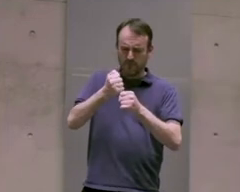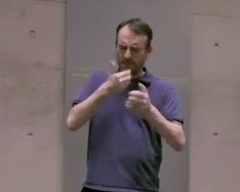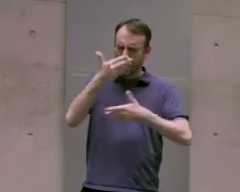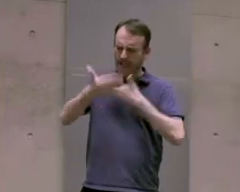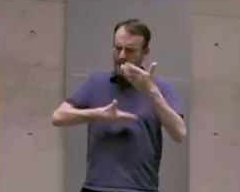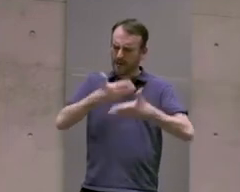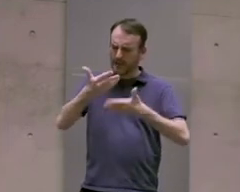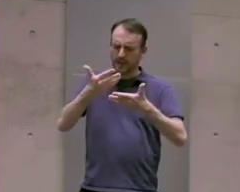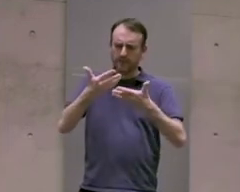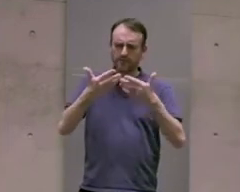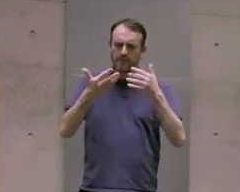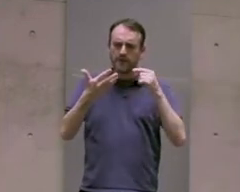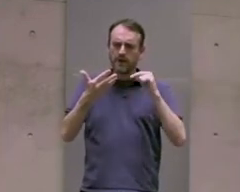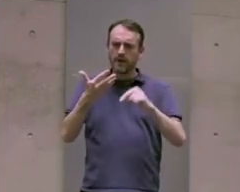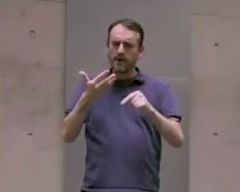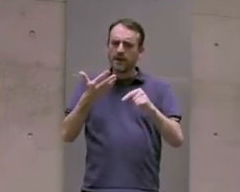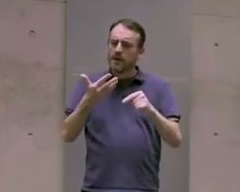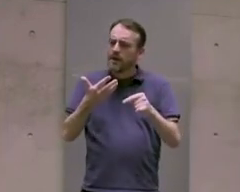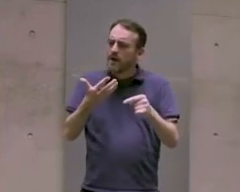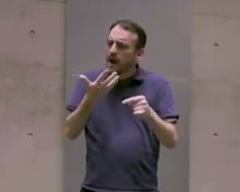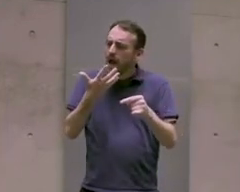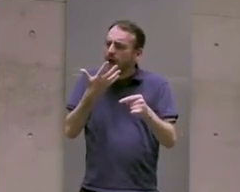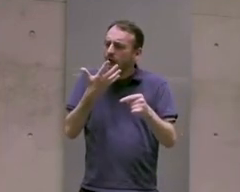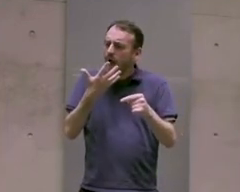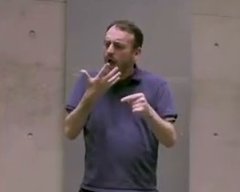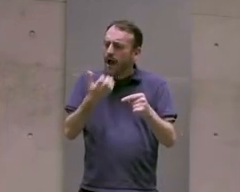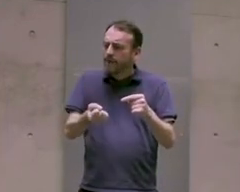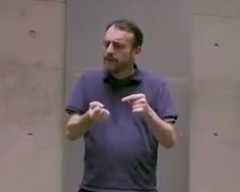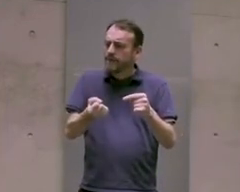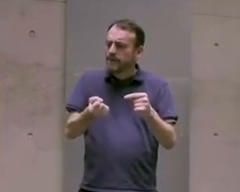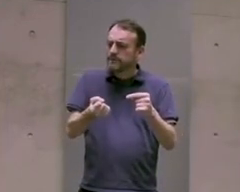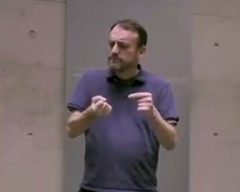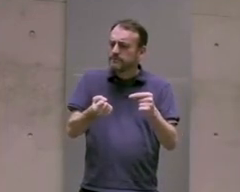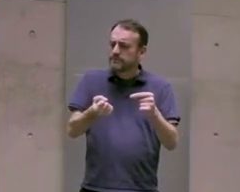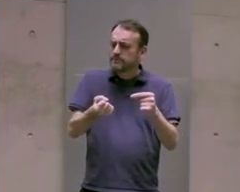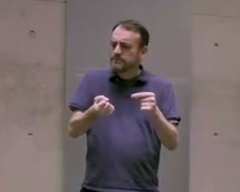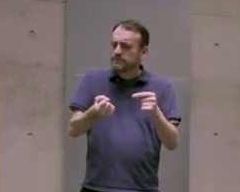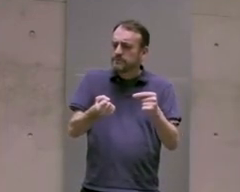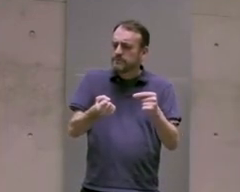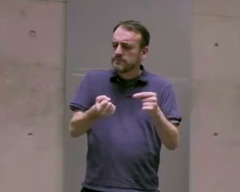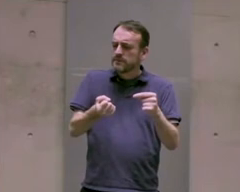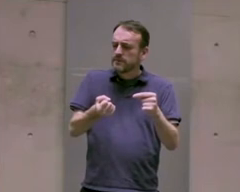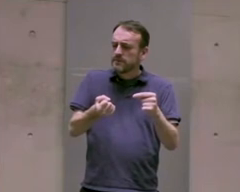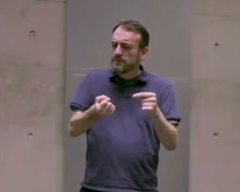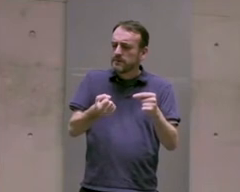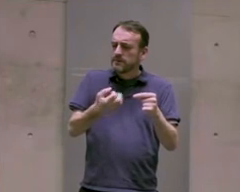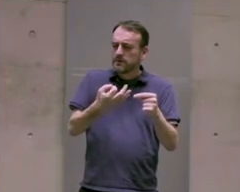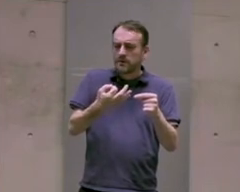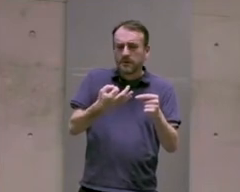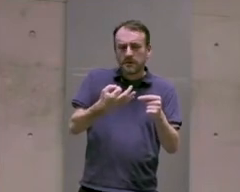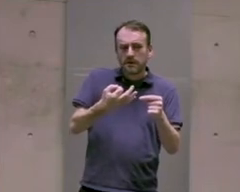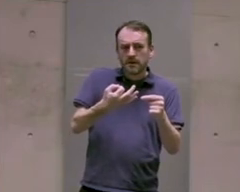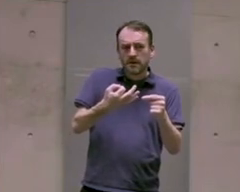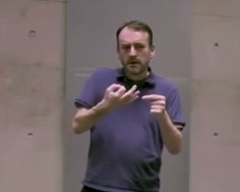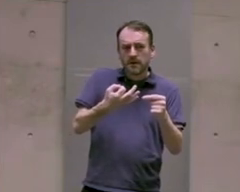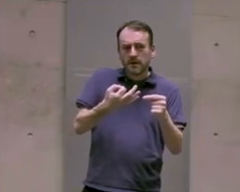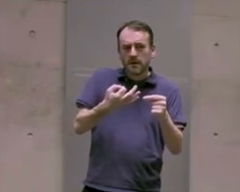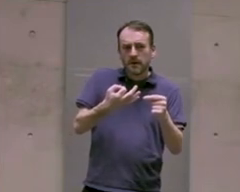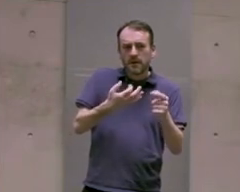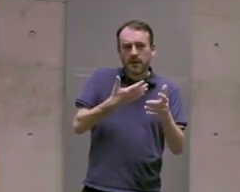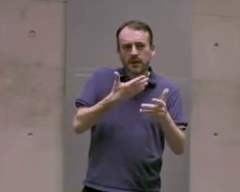player while they stay put. Like, Subsurface Circular is the really obvious one, but Arksmith and the Solitaire Conspiracy both kind of do it as